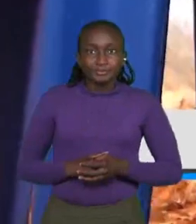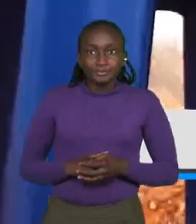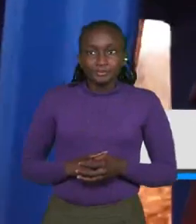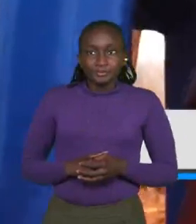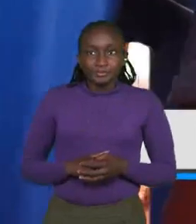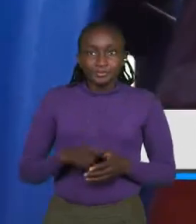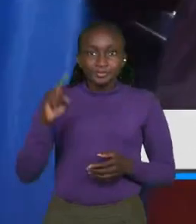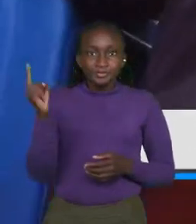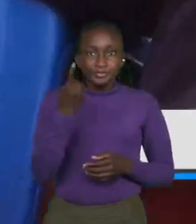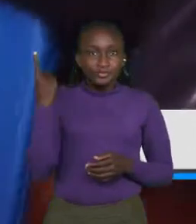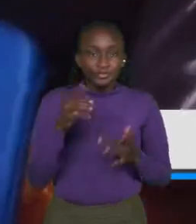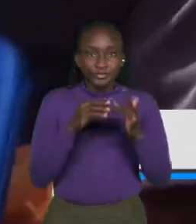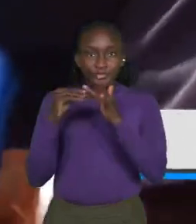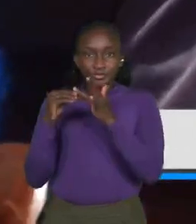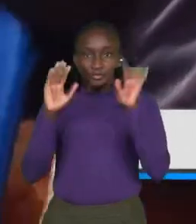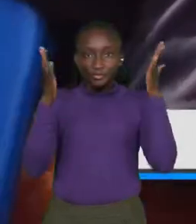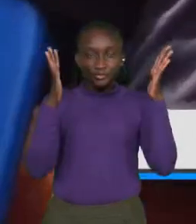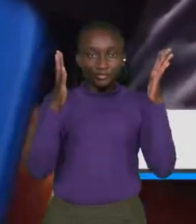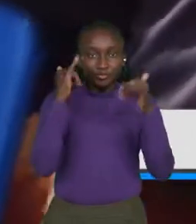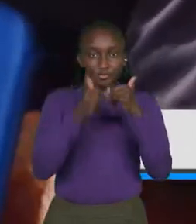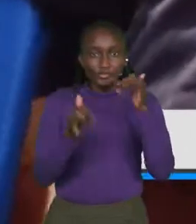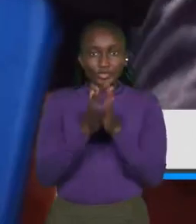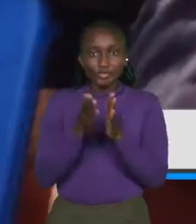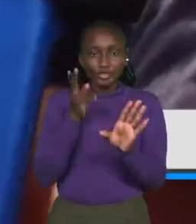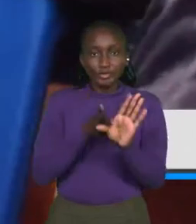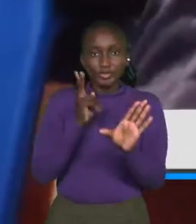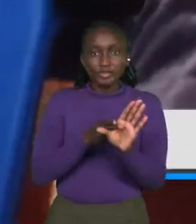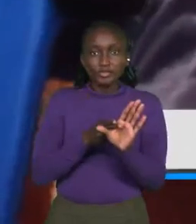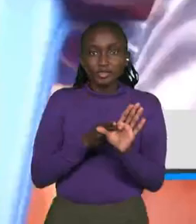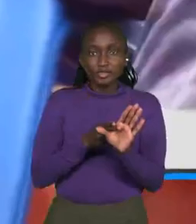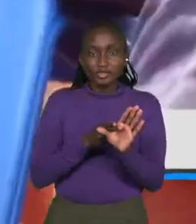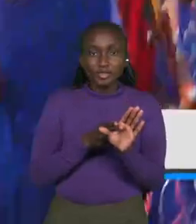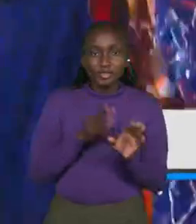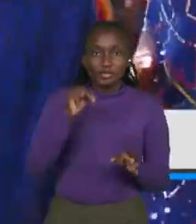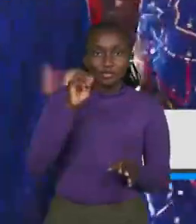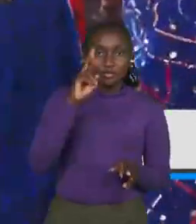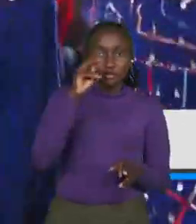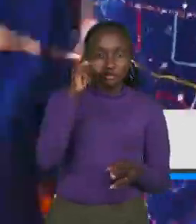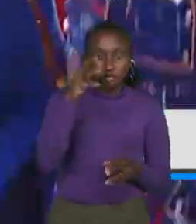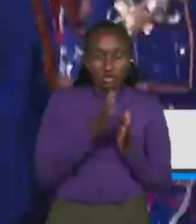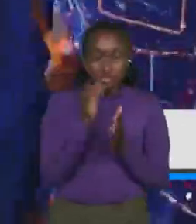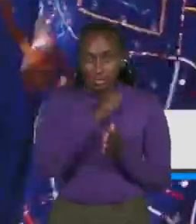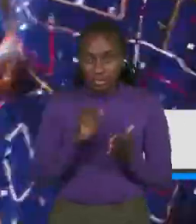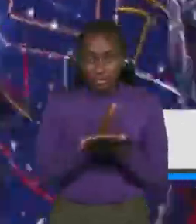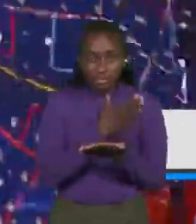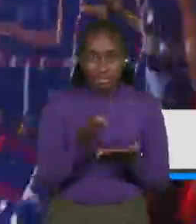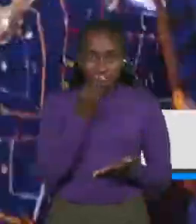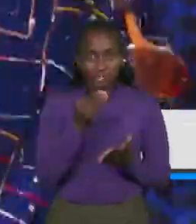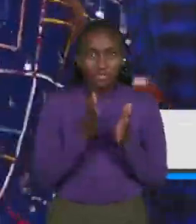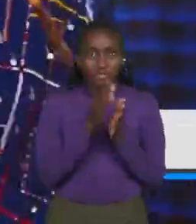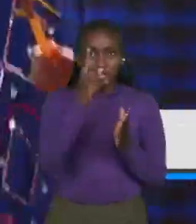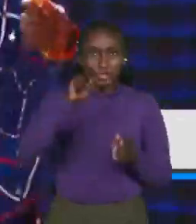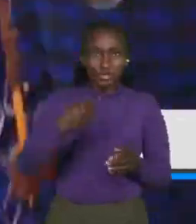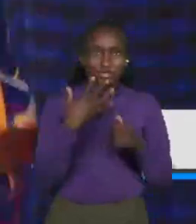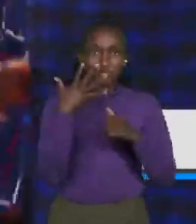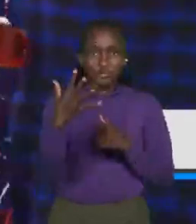The one of its kind event concluded with the participating morans and elders sharing a meal, with 1,500 of them